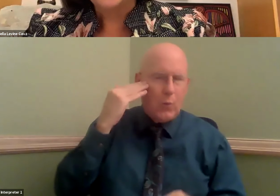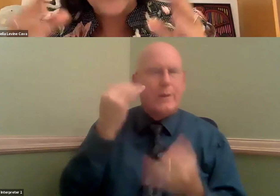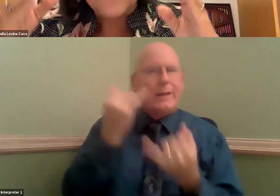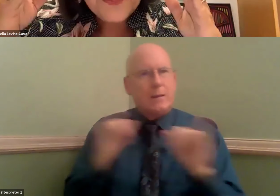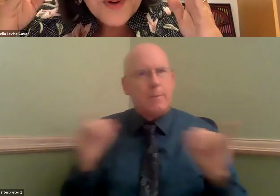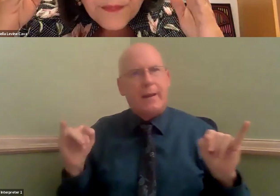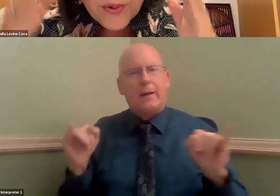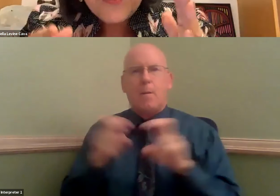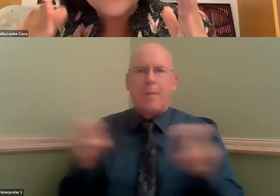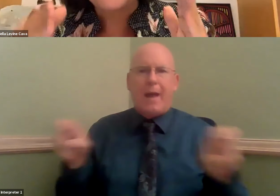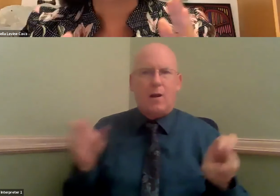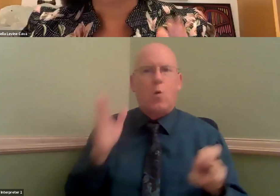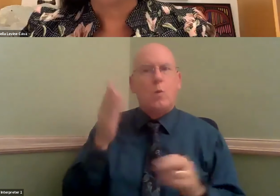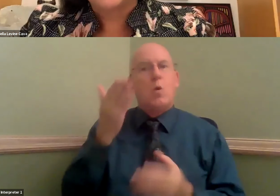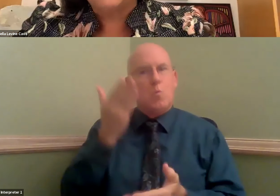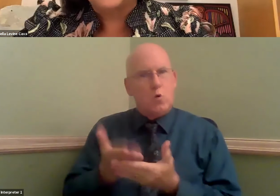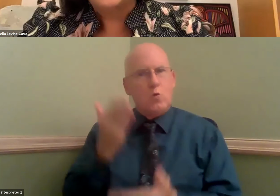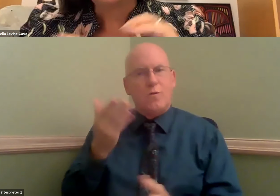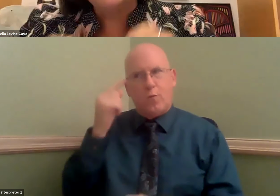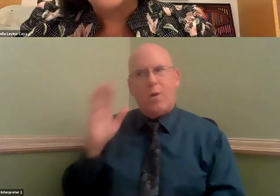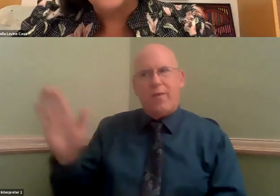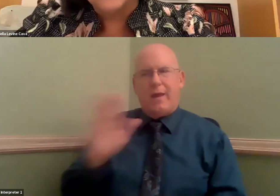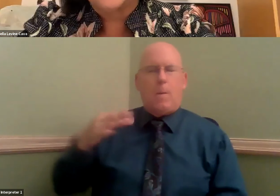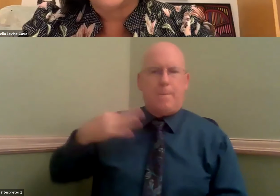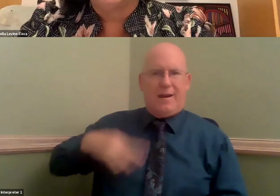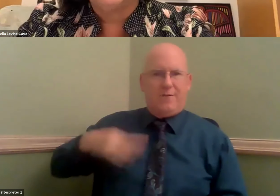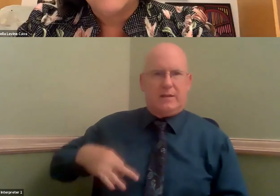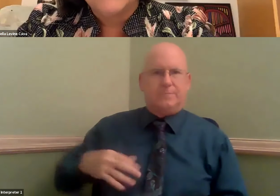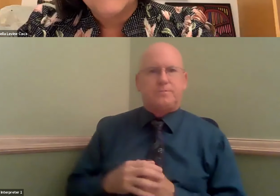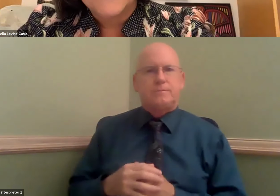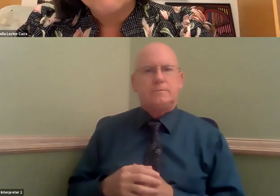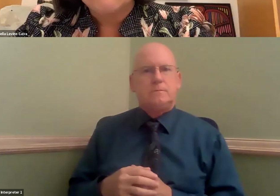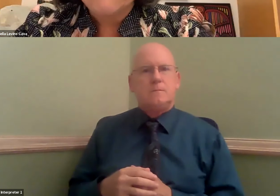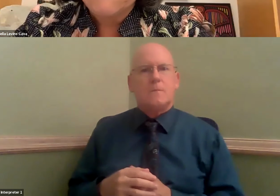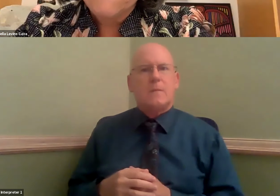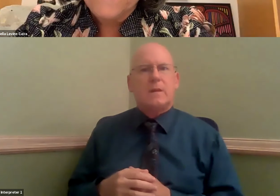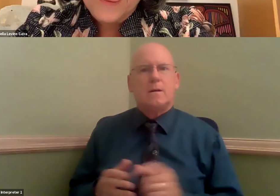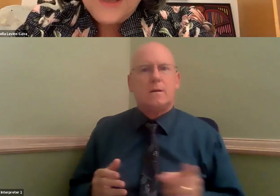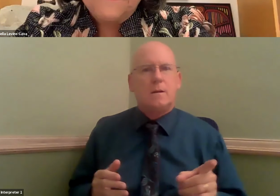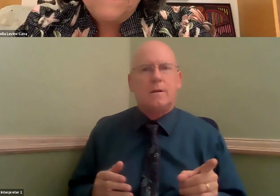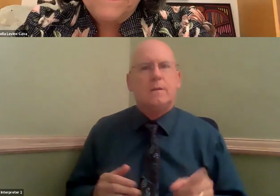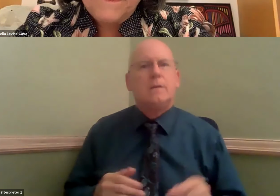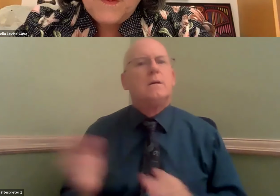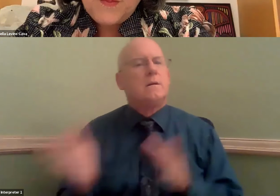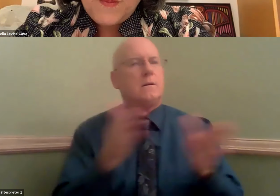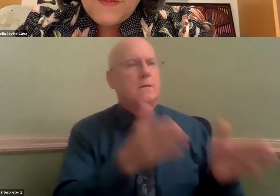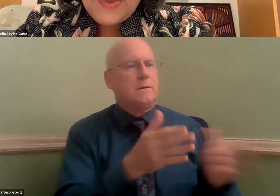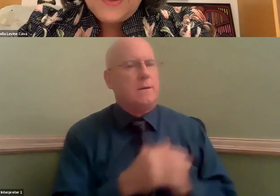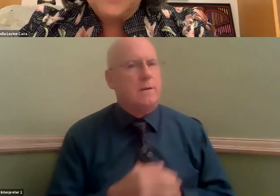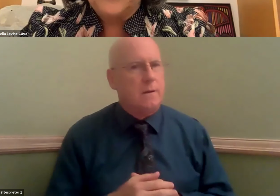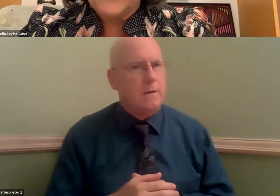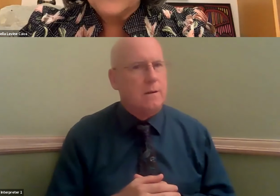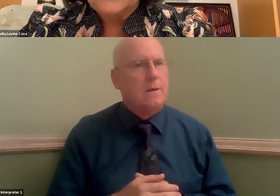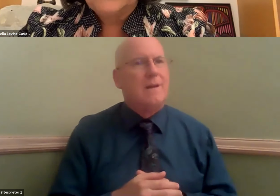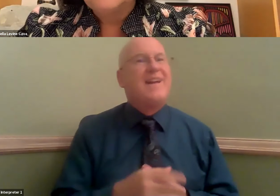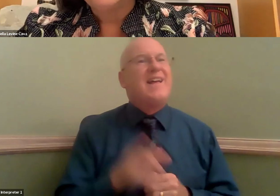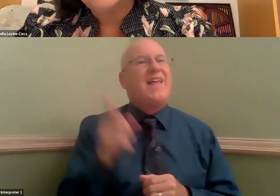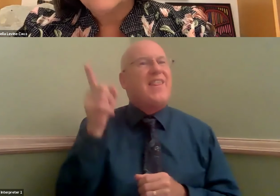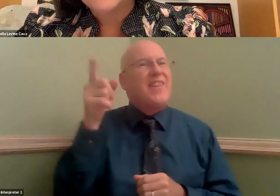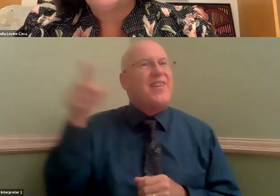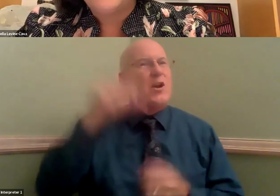panel will prove to be for their benefit. And go press. Let me stop you there. 15 seconds for you, Mr. Bovo. They're supporting me. They're not supporting you because